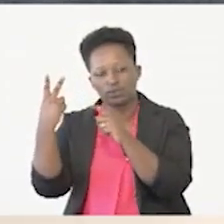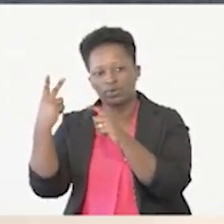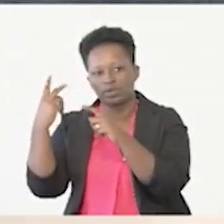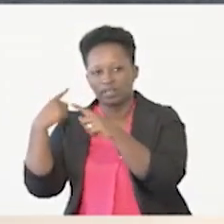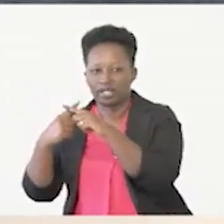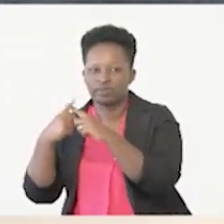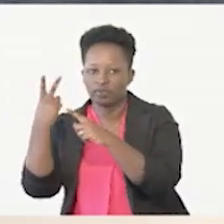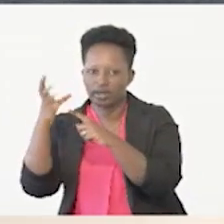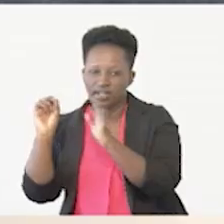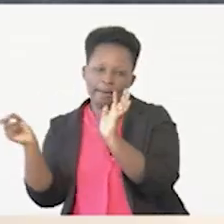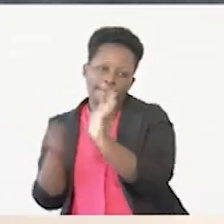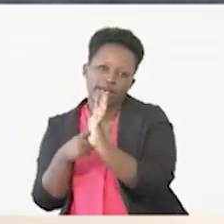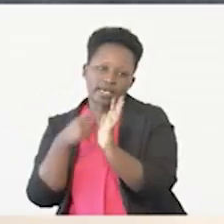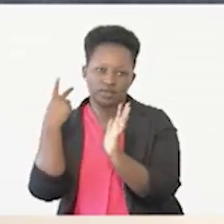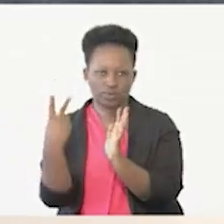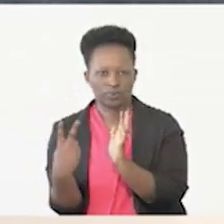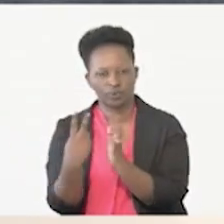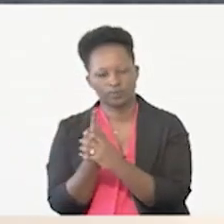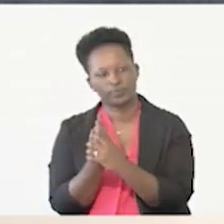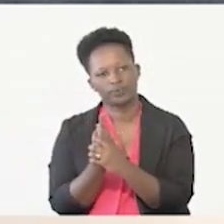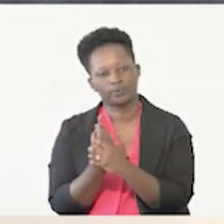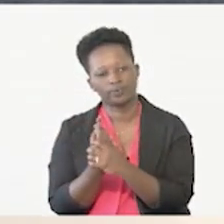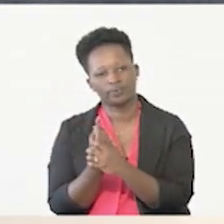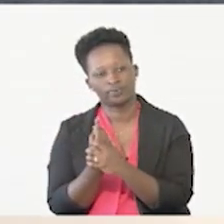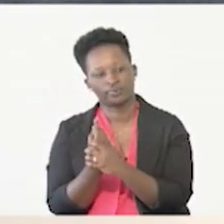times 20, then minus 2.